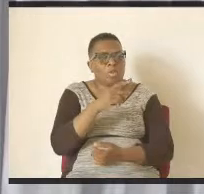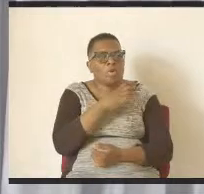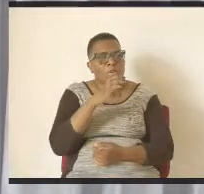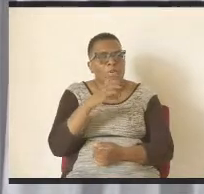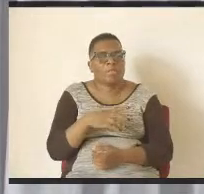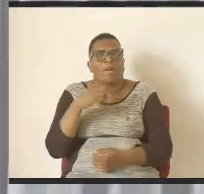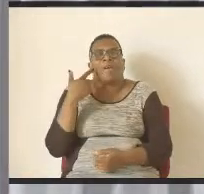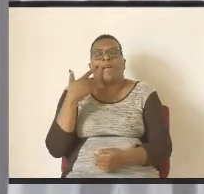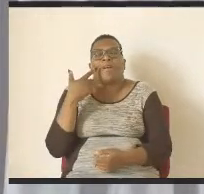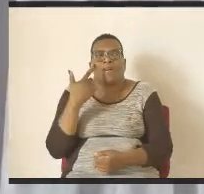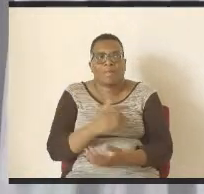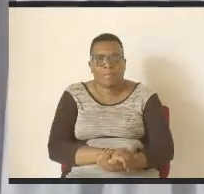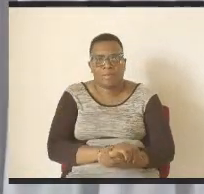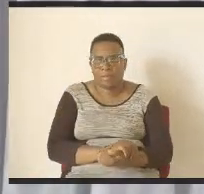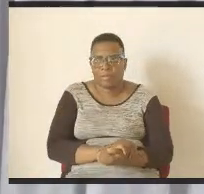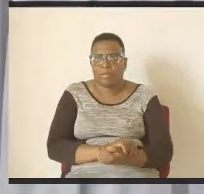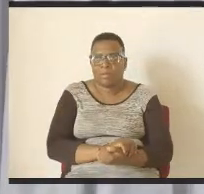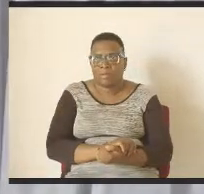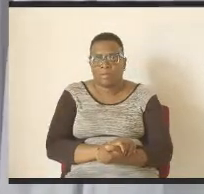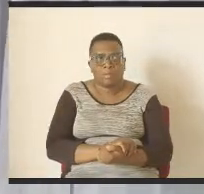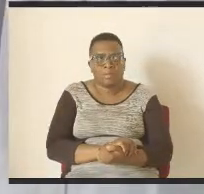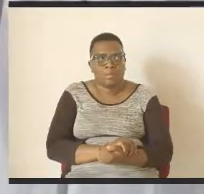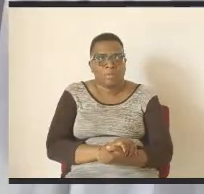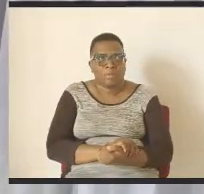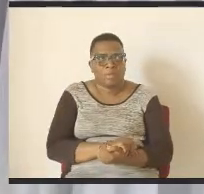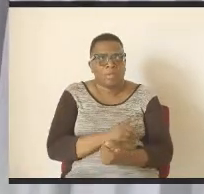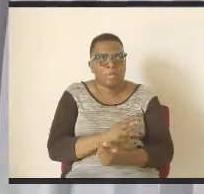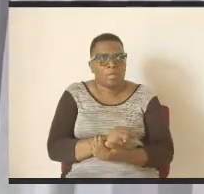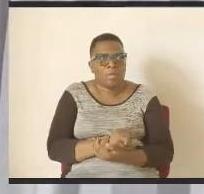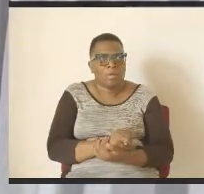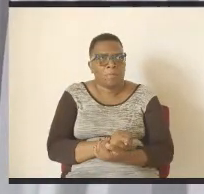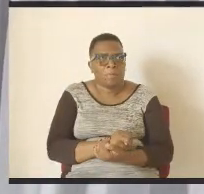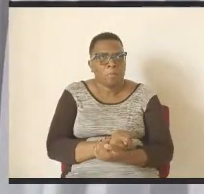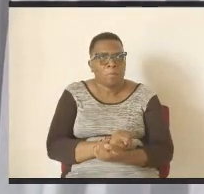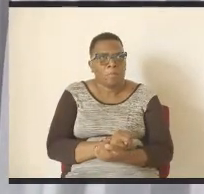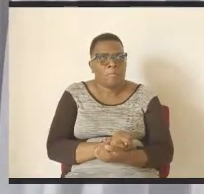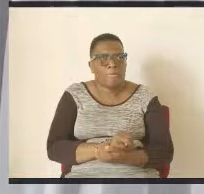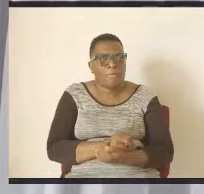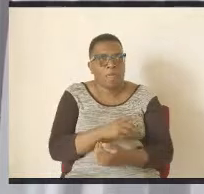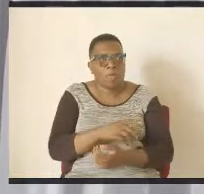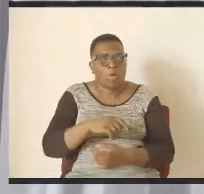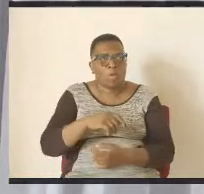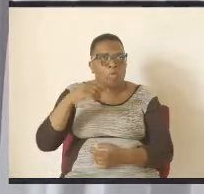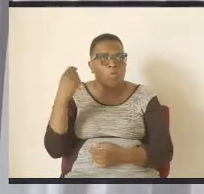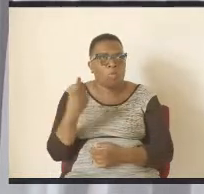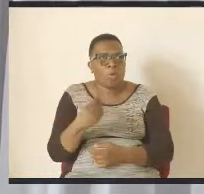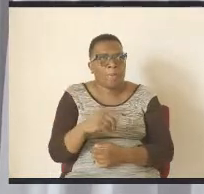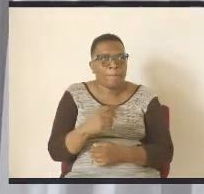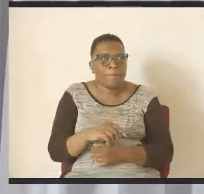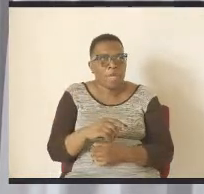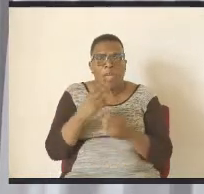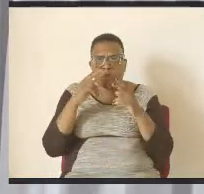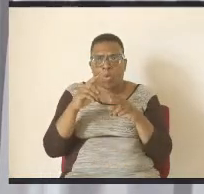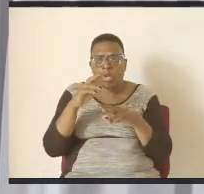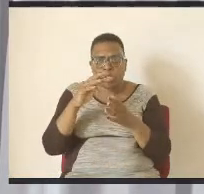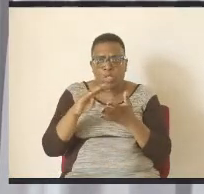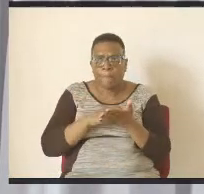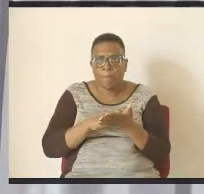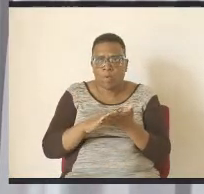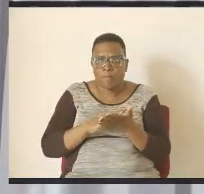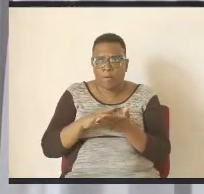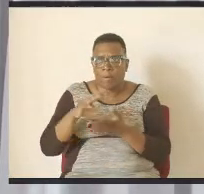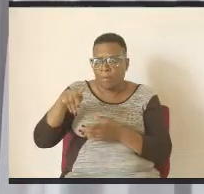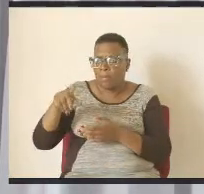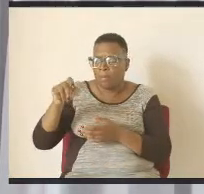after the release of Barabbas, they scourged Jesus. Innocent person, he was whipped. You watch the Passion of the Christ, you see the seriousness of that.